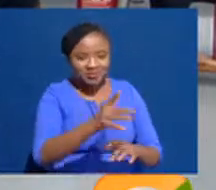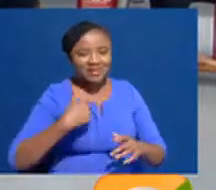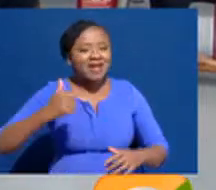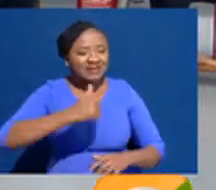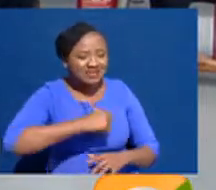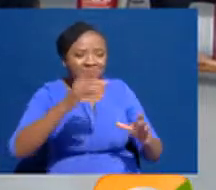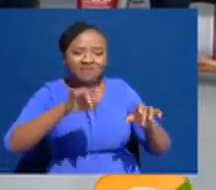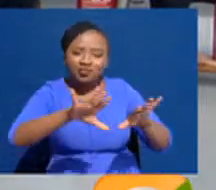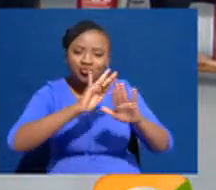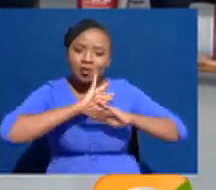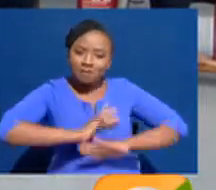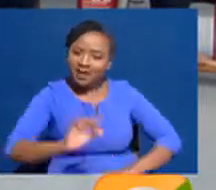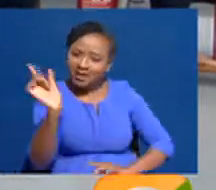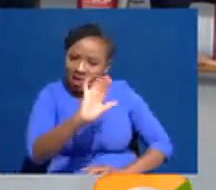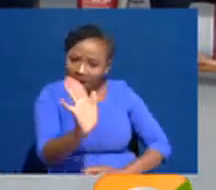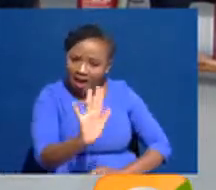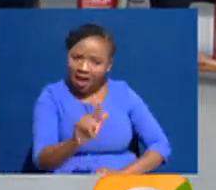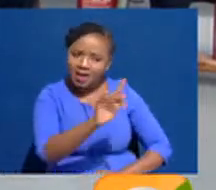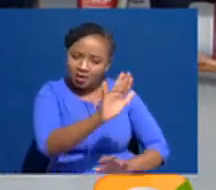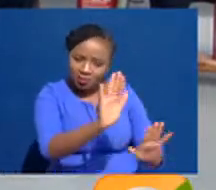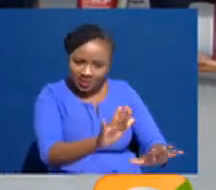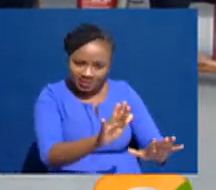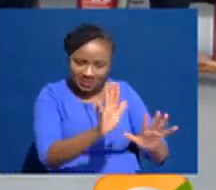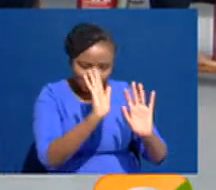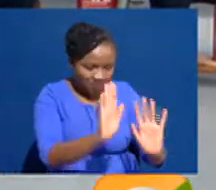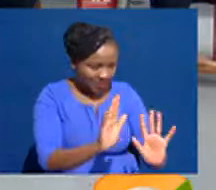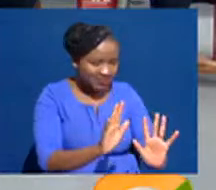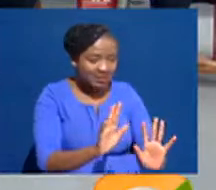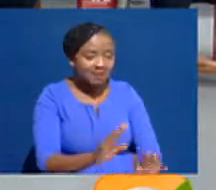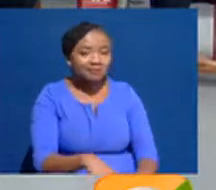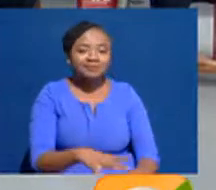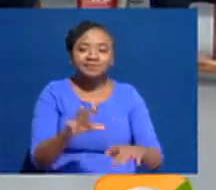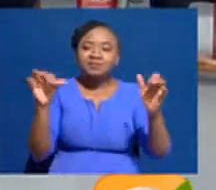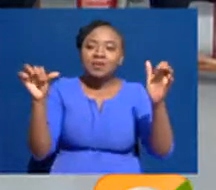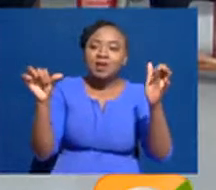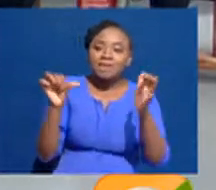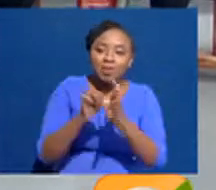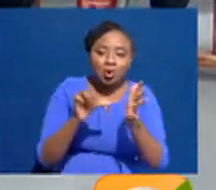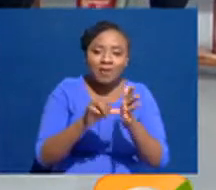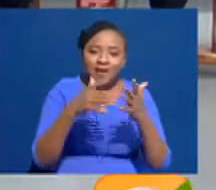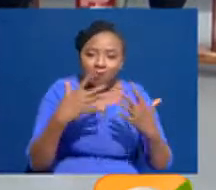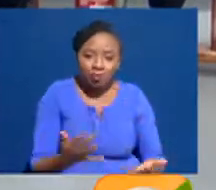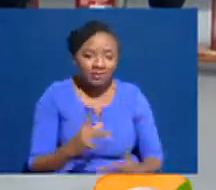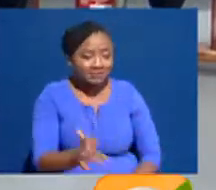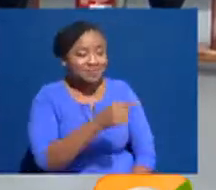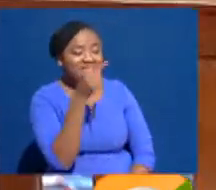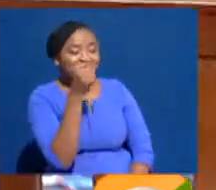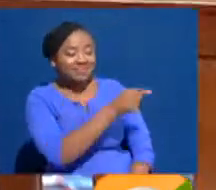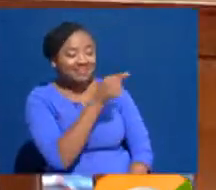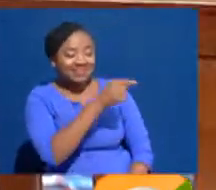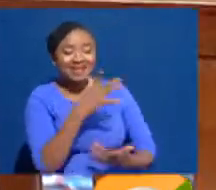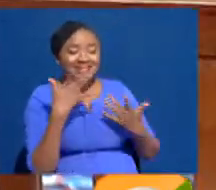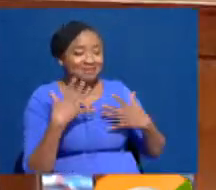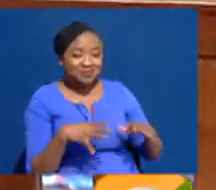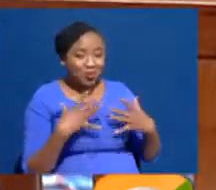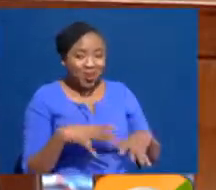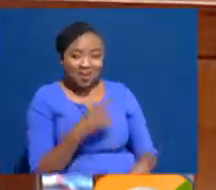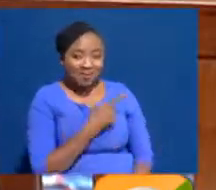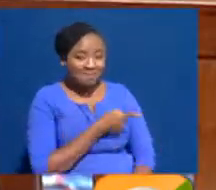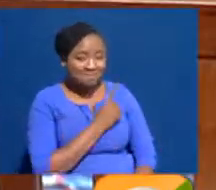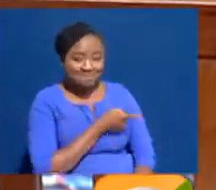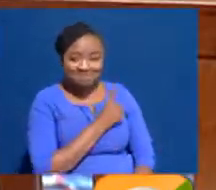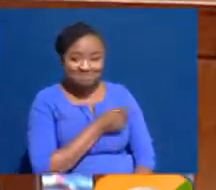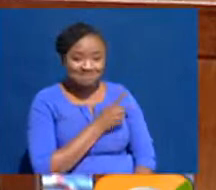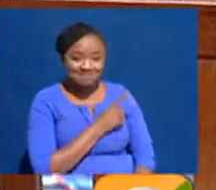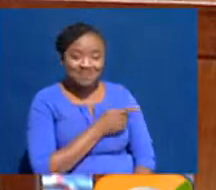even before that. Let me put it this way. But even before that. Say what he's saying. The issue here is this. These guys are the